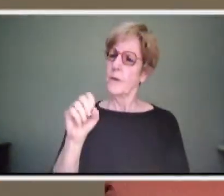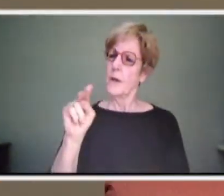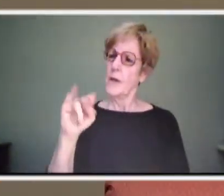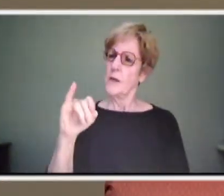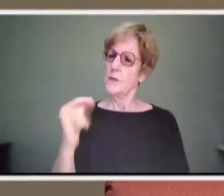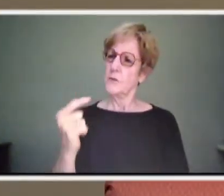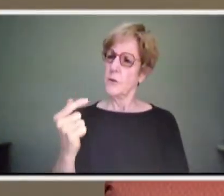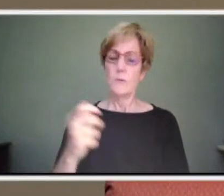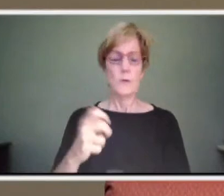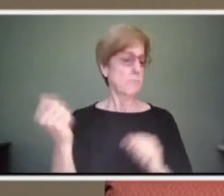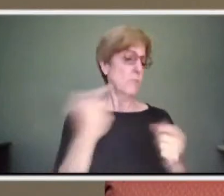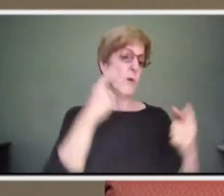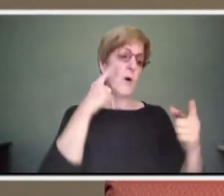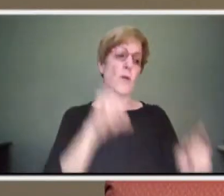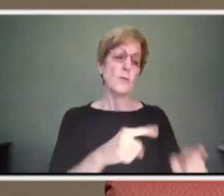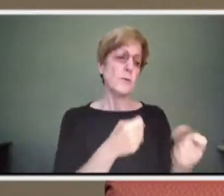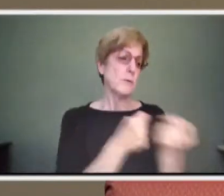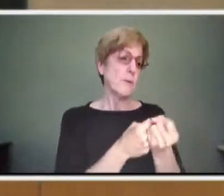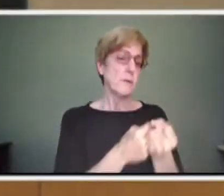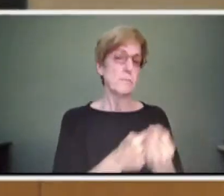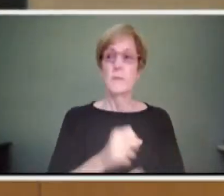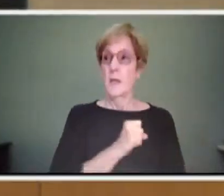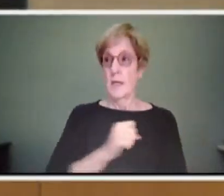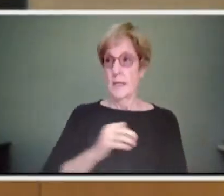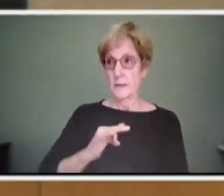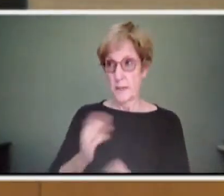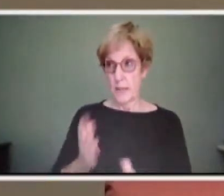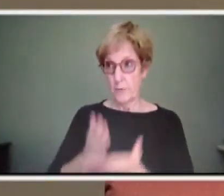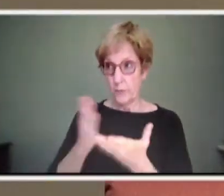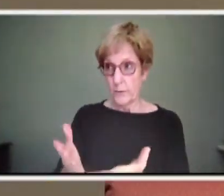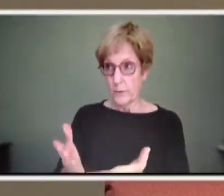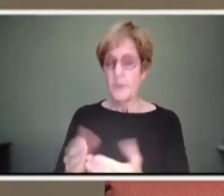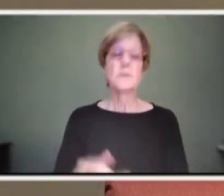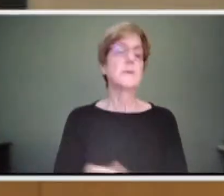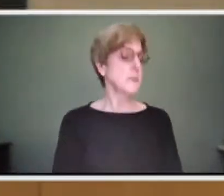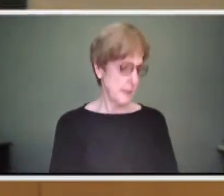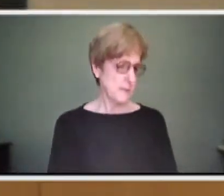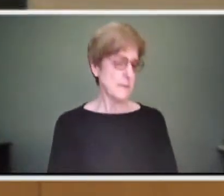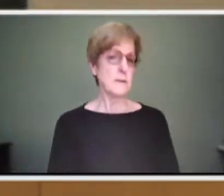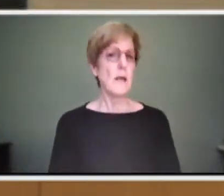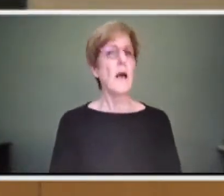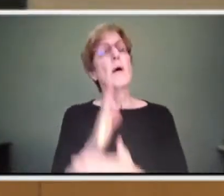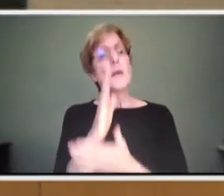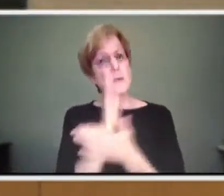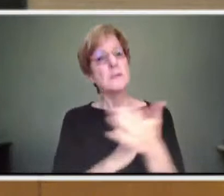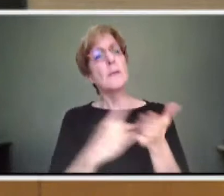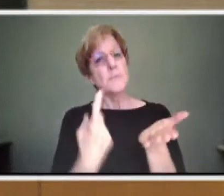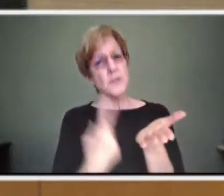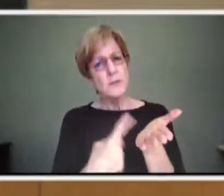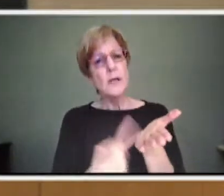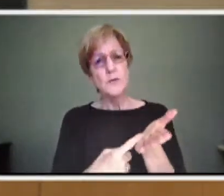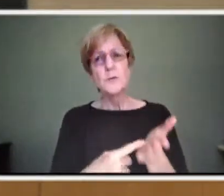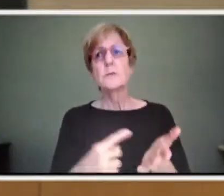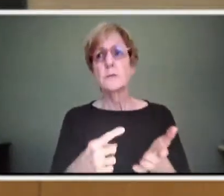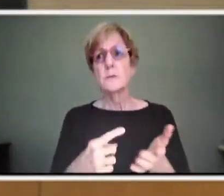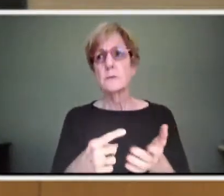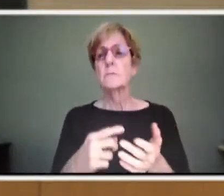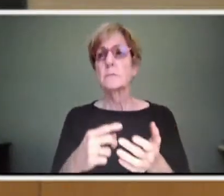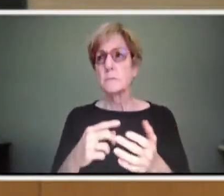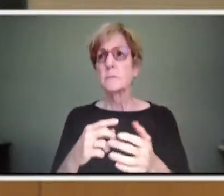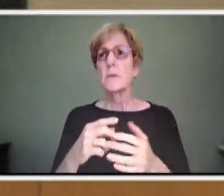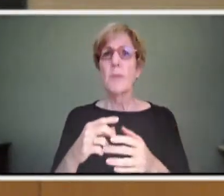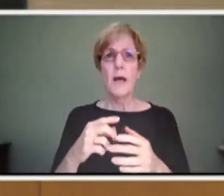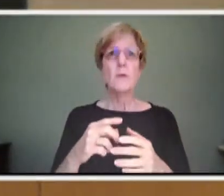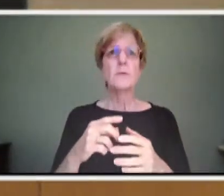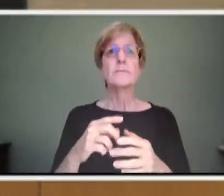on this one. And staff recommends it as well? Correct. Yeah, there were some discussions about infrastructure and the